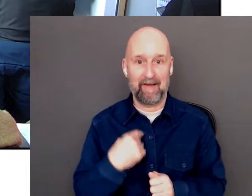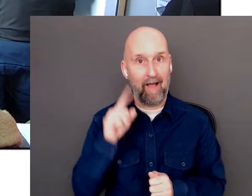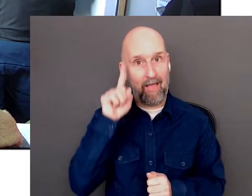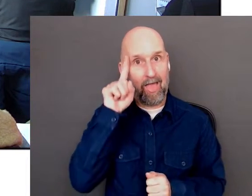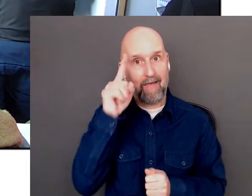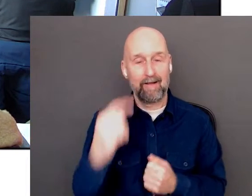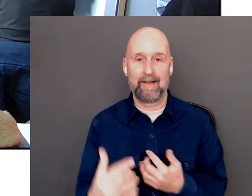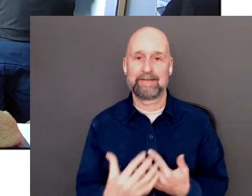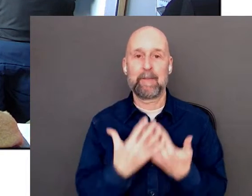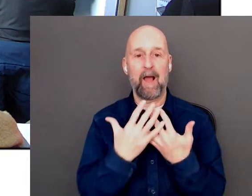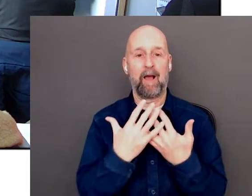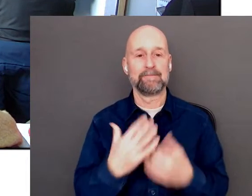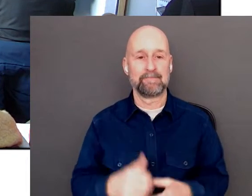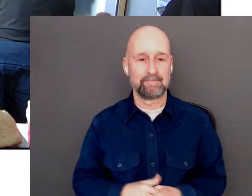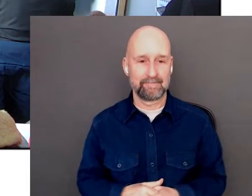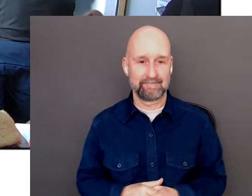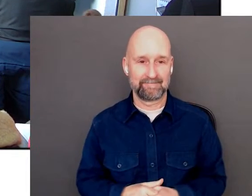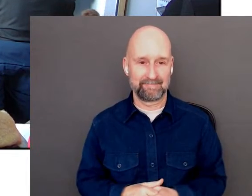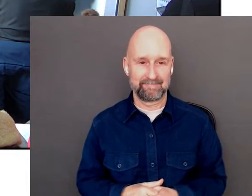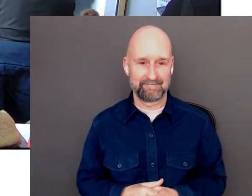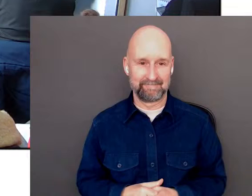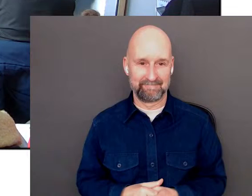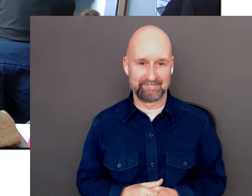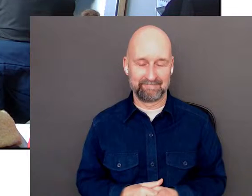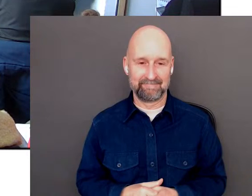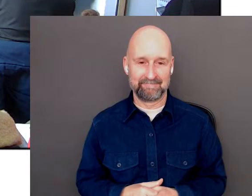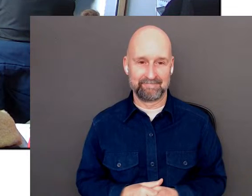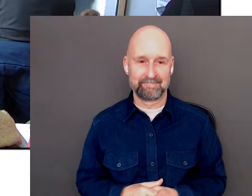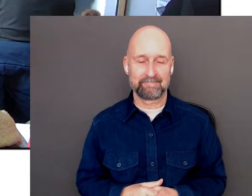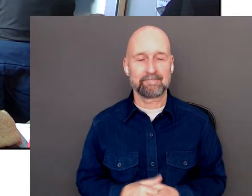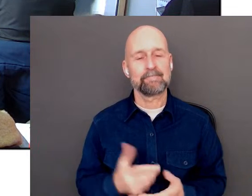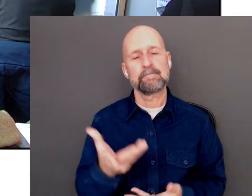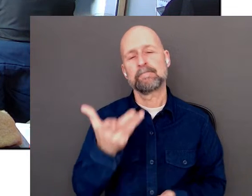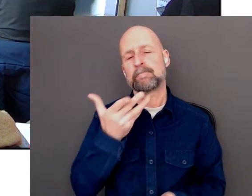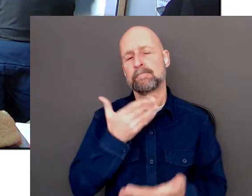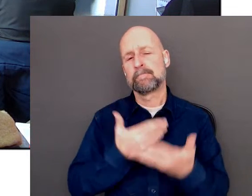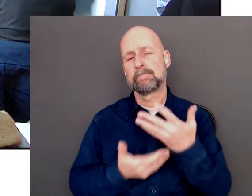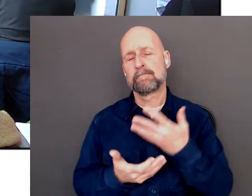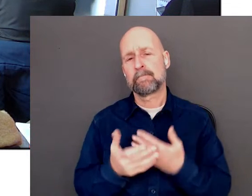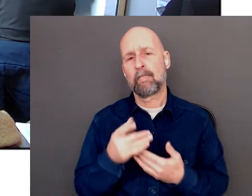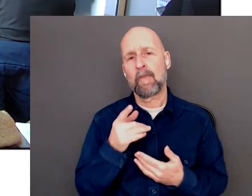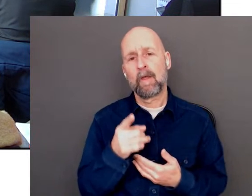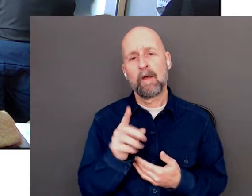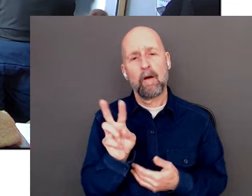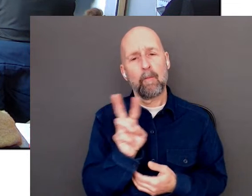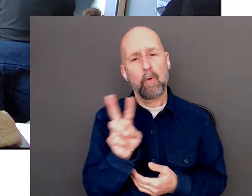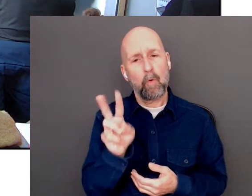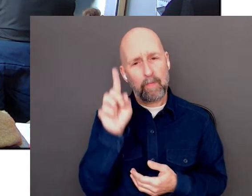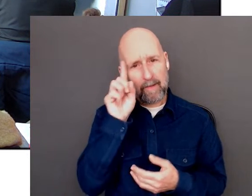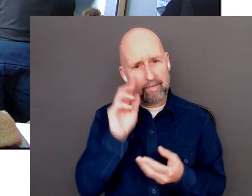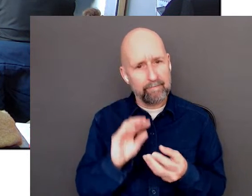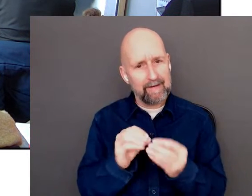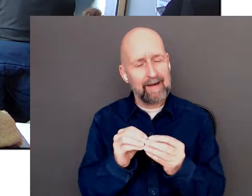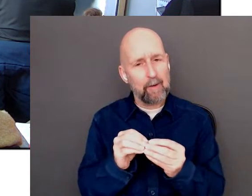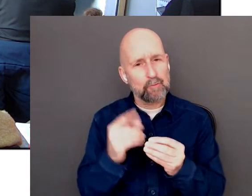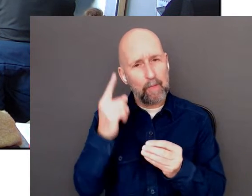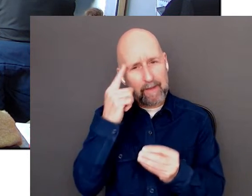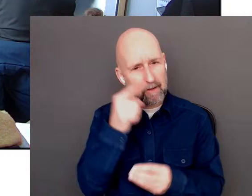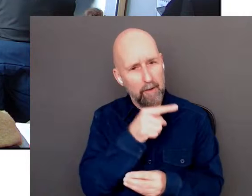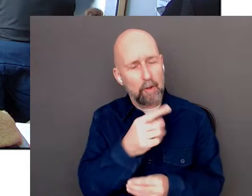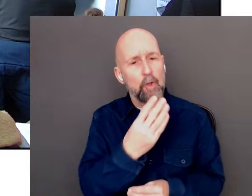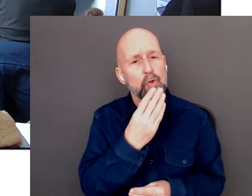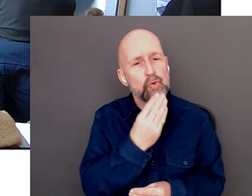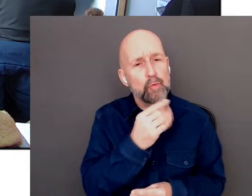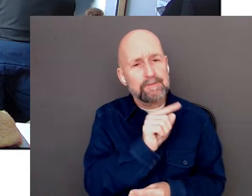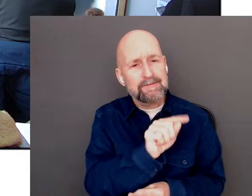I'm wondering if you could talk more about how you figure out how users are going to interact with what you're